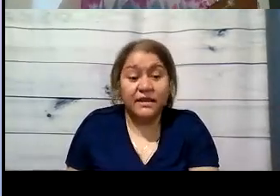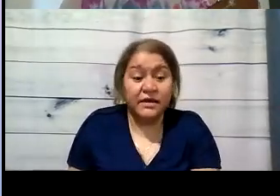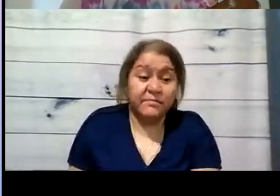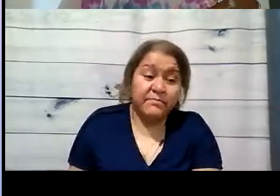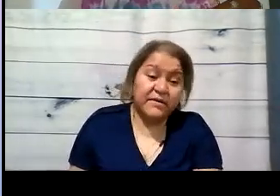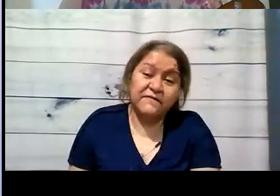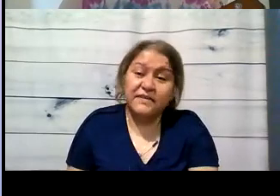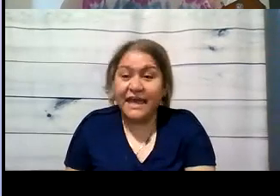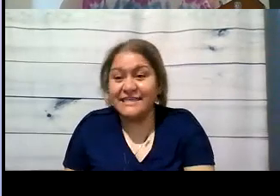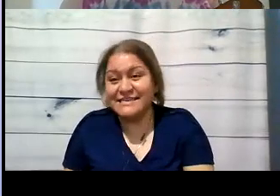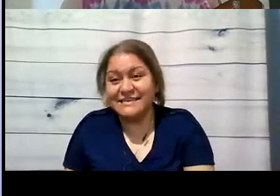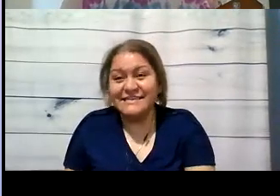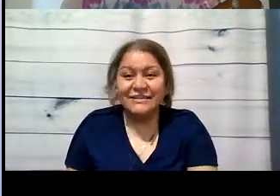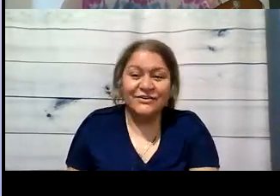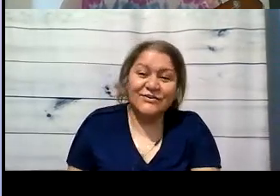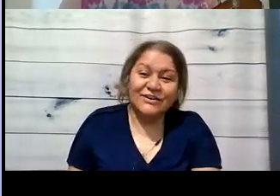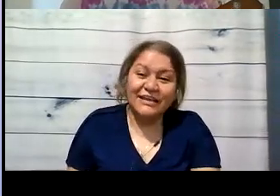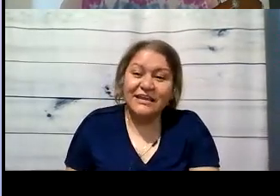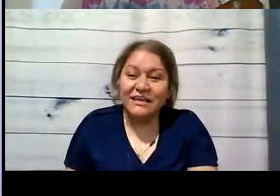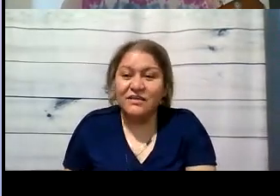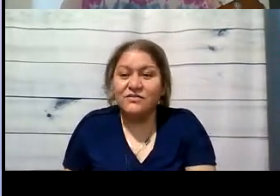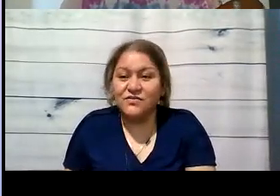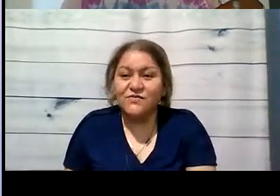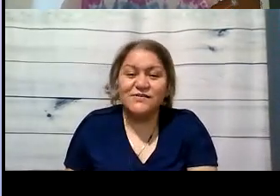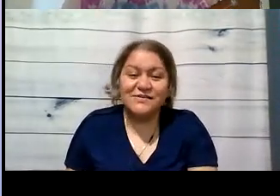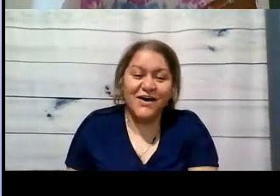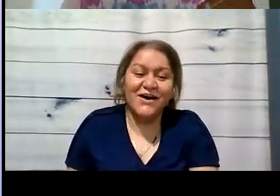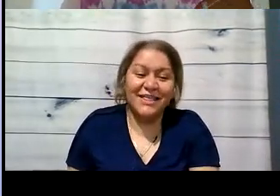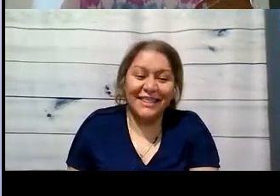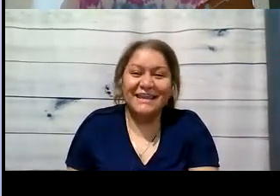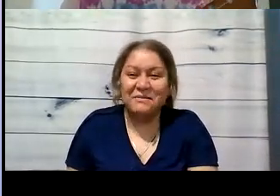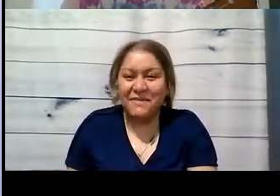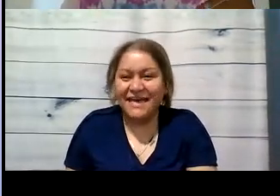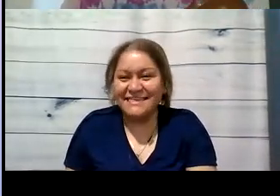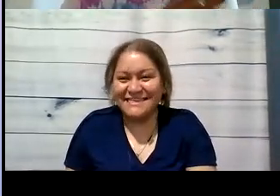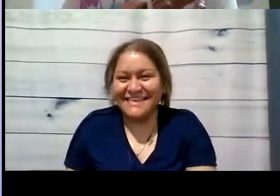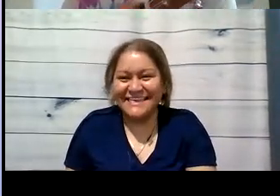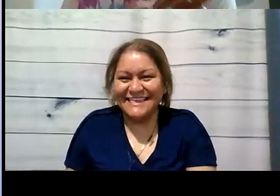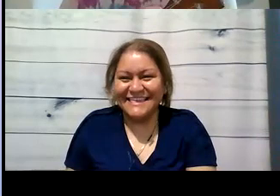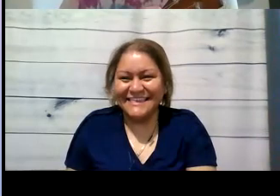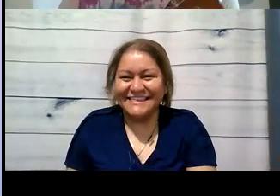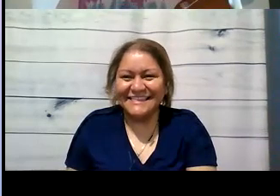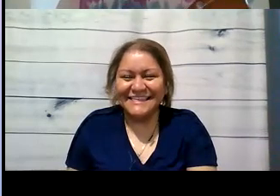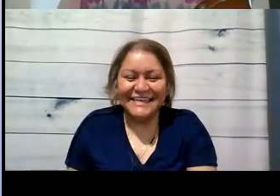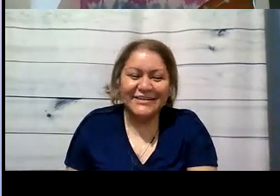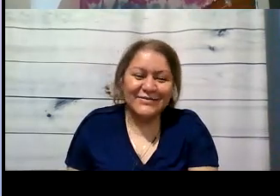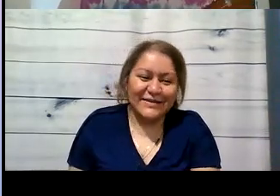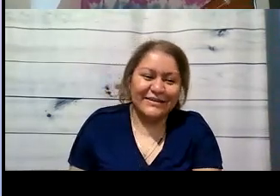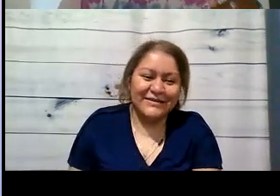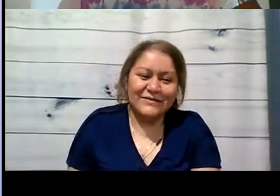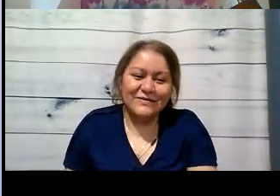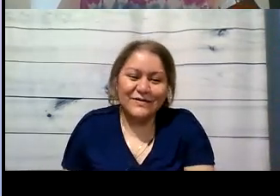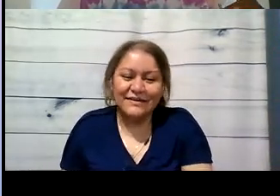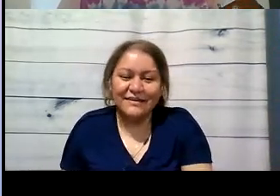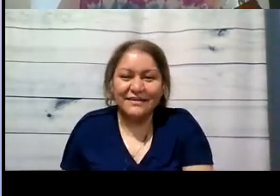burning up of gases, turning into solid masses.